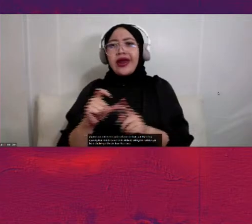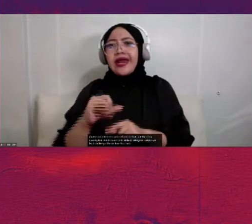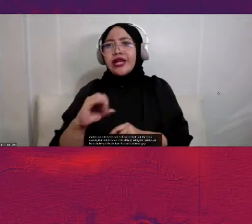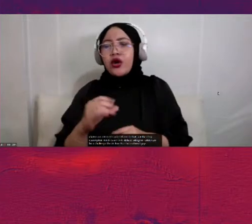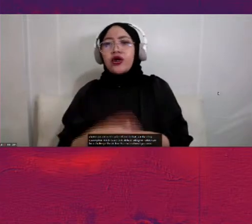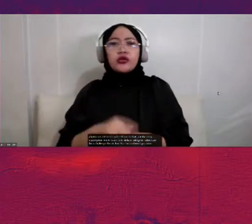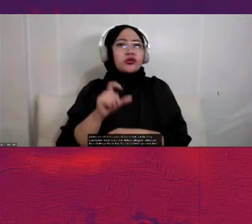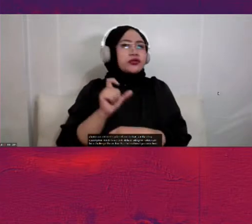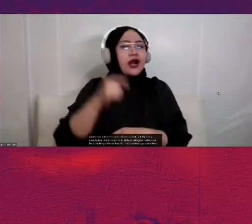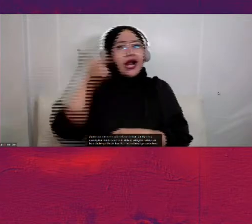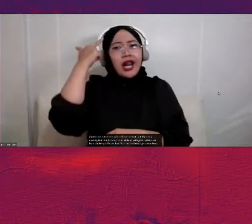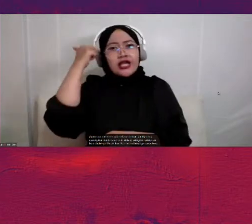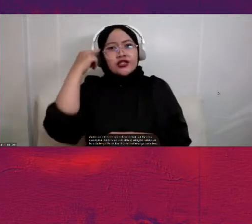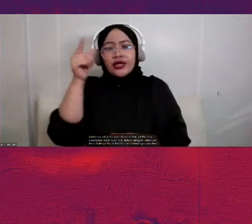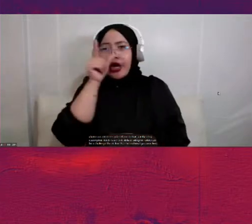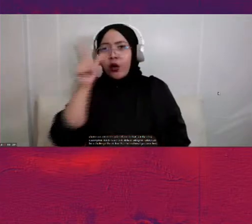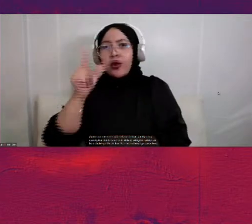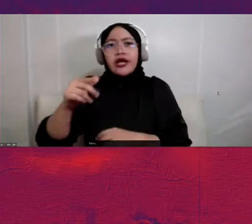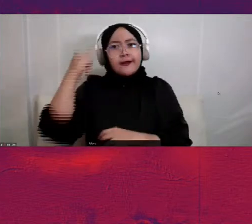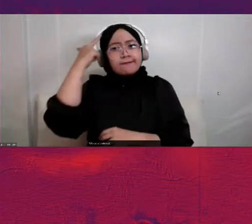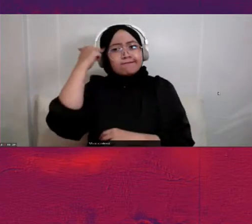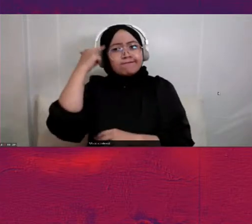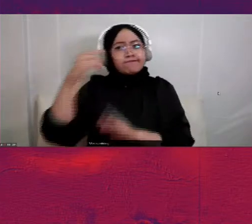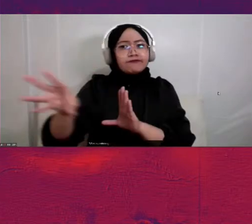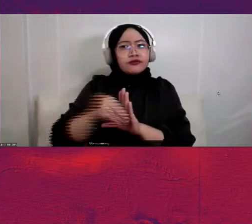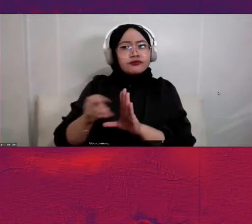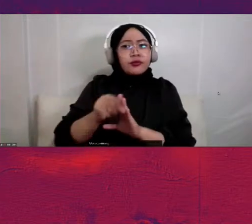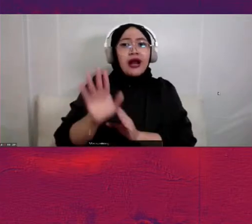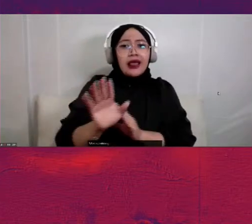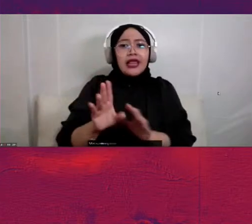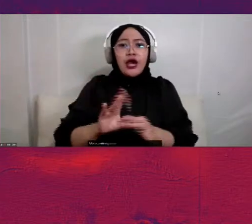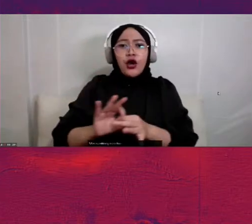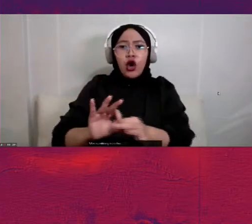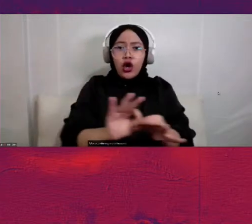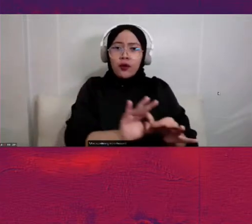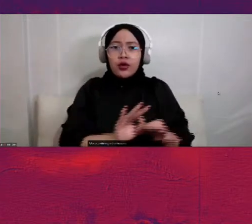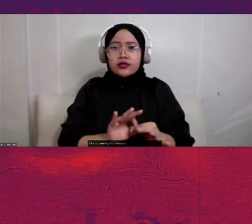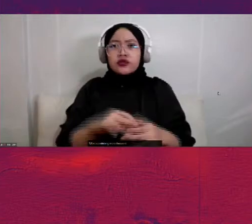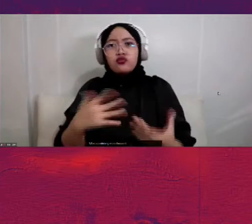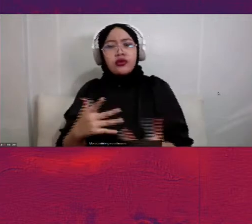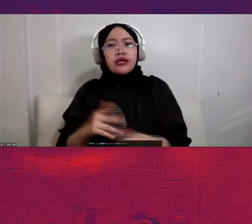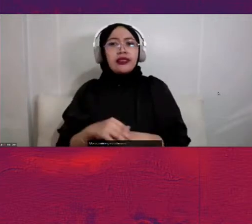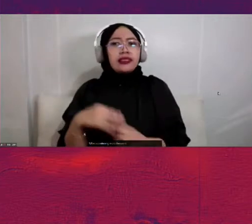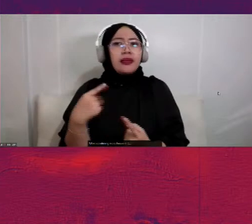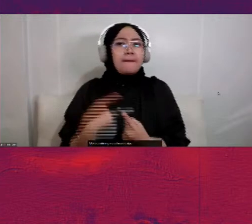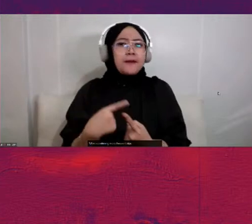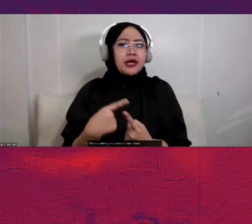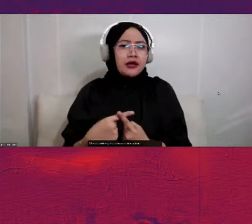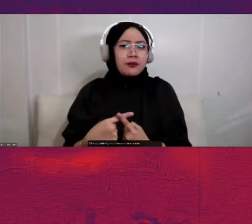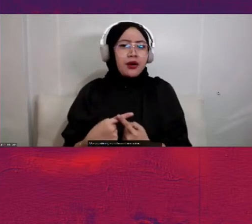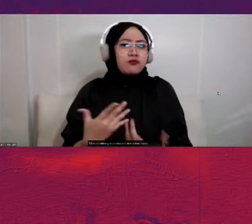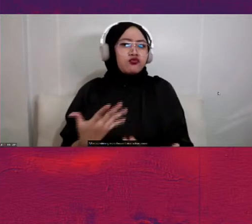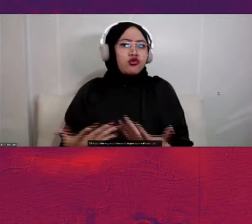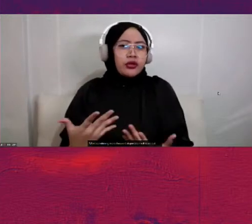international guidance here. We are combining more frequent